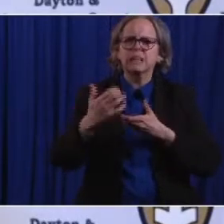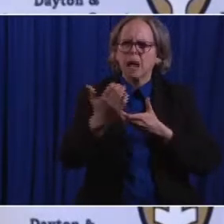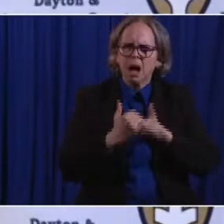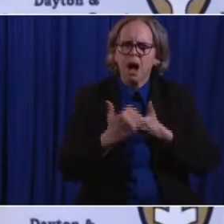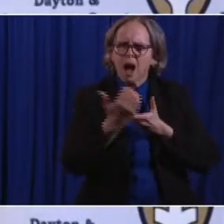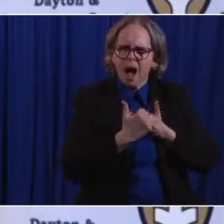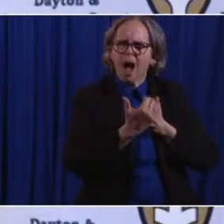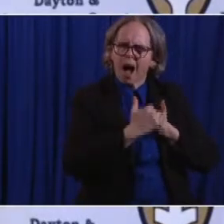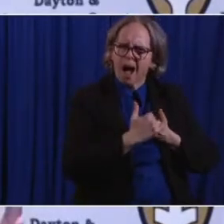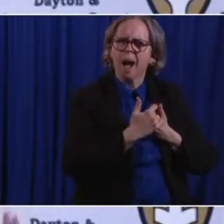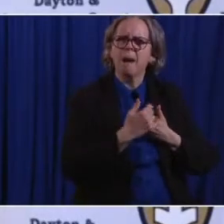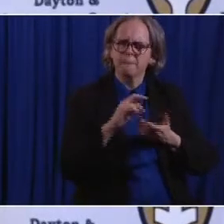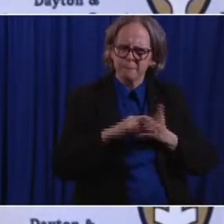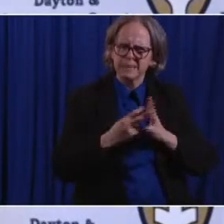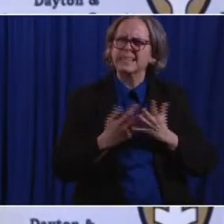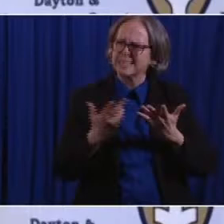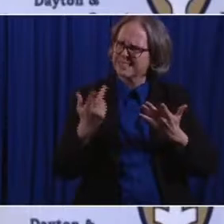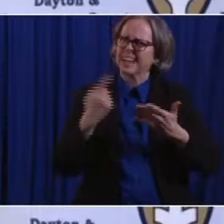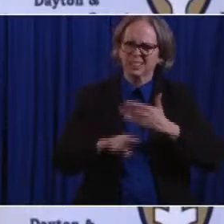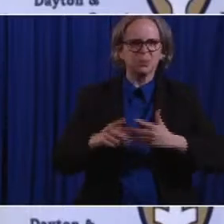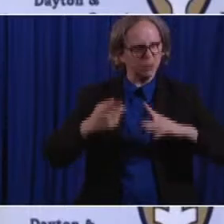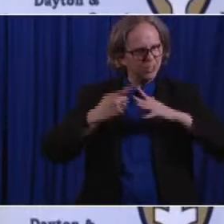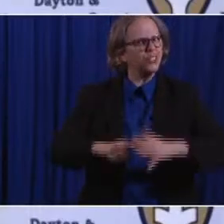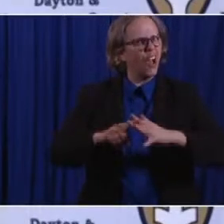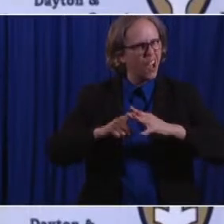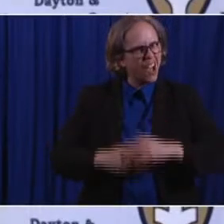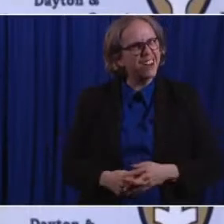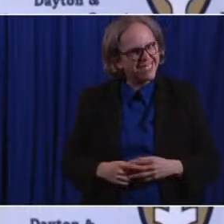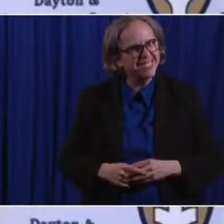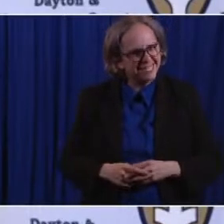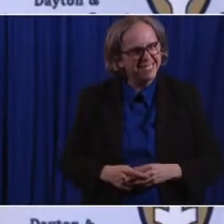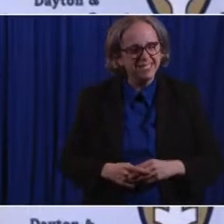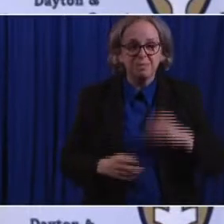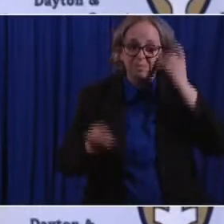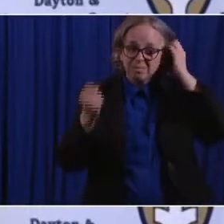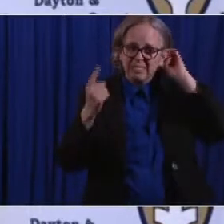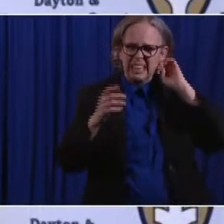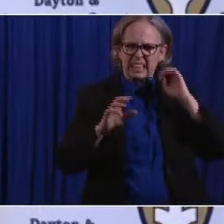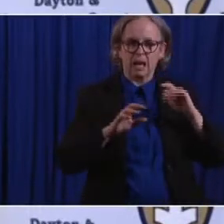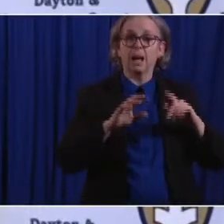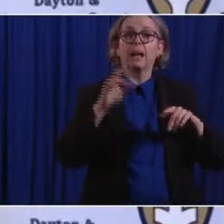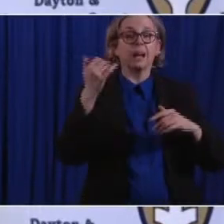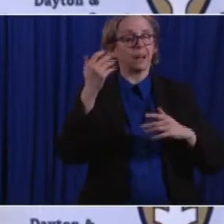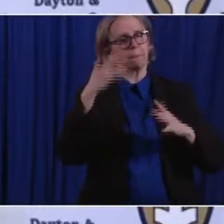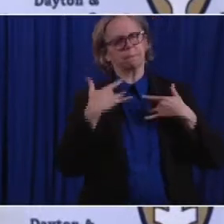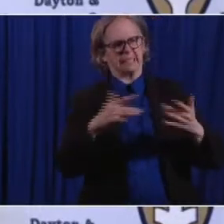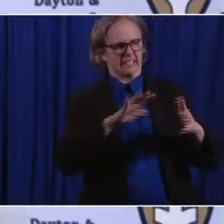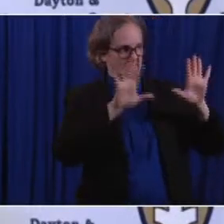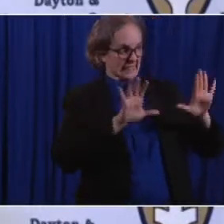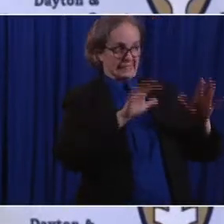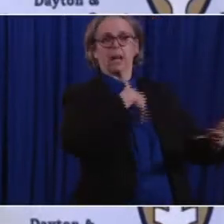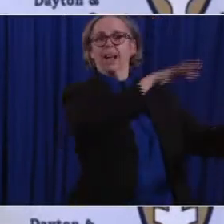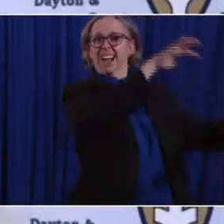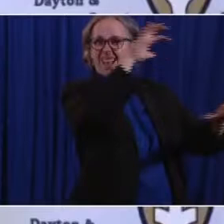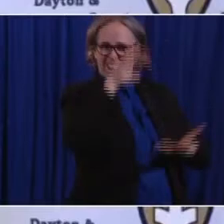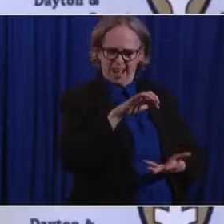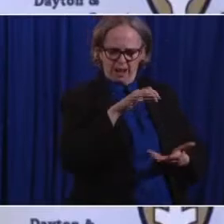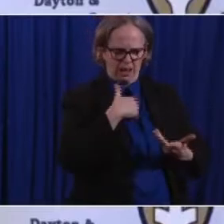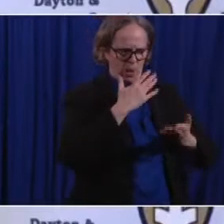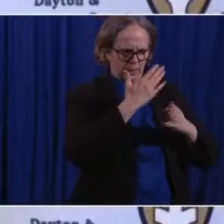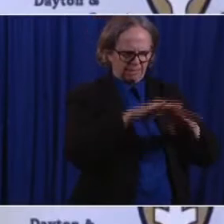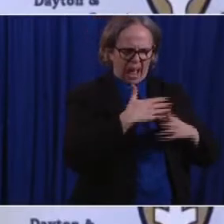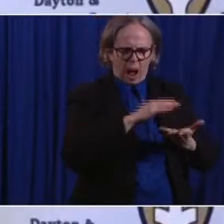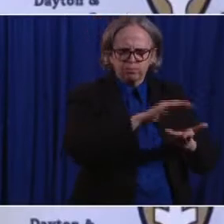The vaccine will start flowing into Ohio on Sunday. The other thing I would say that from the majority of